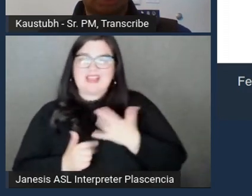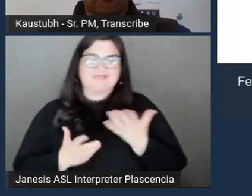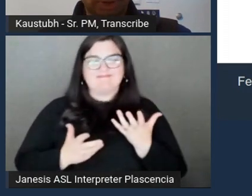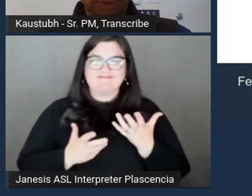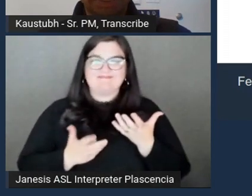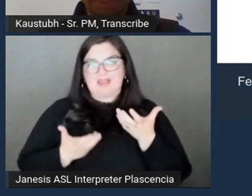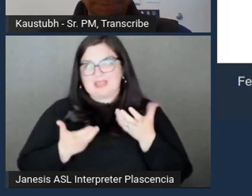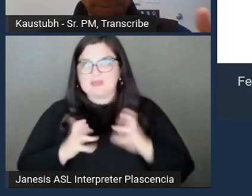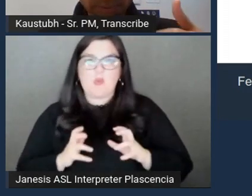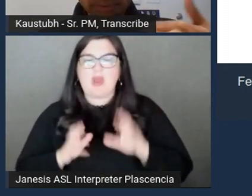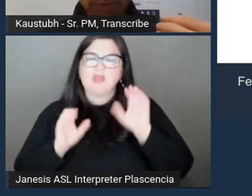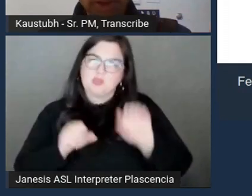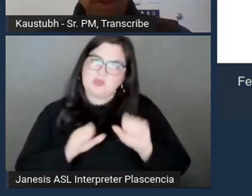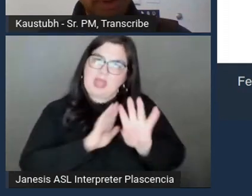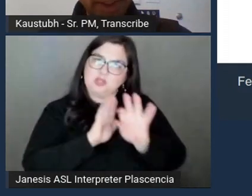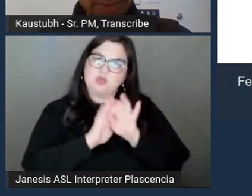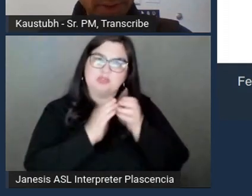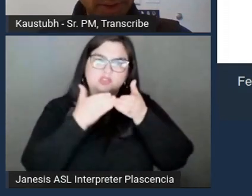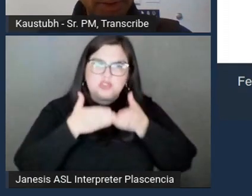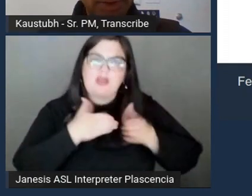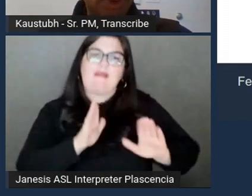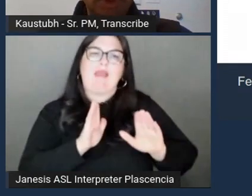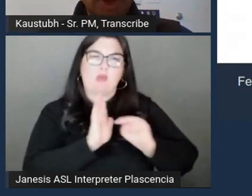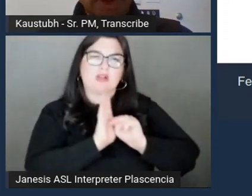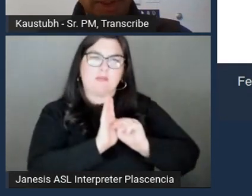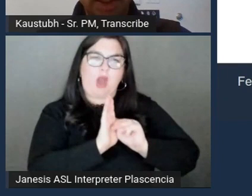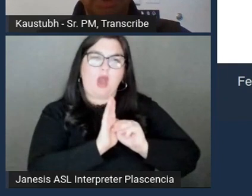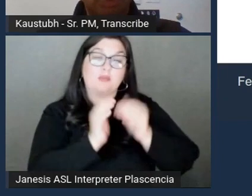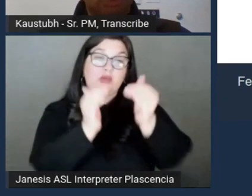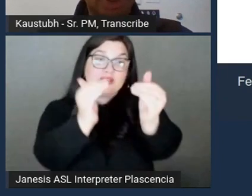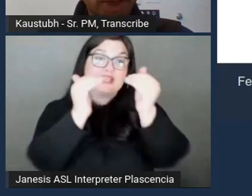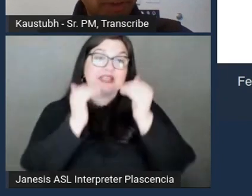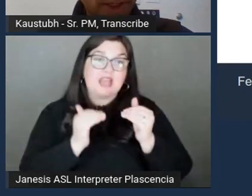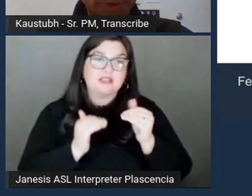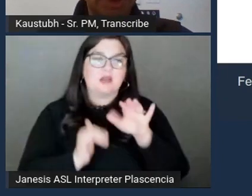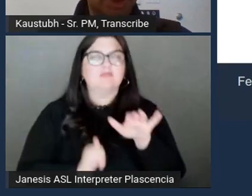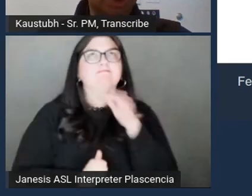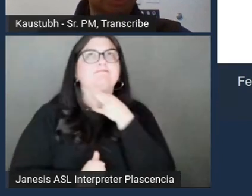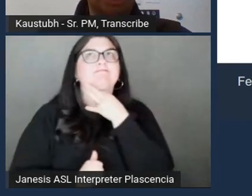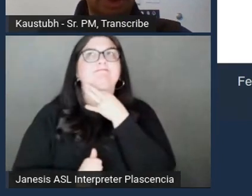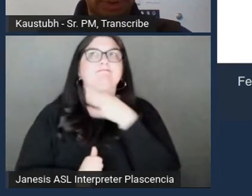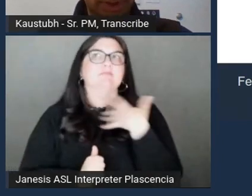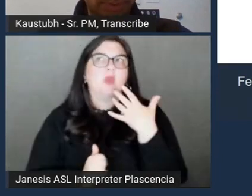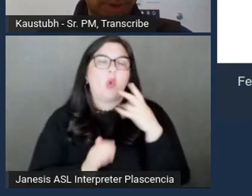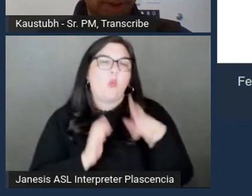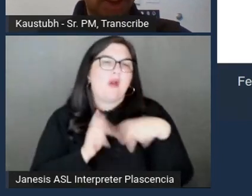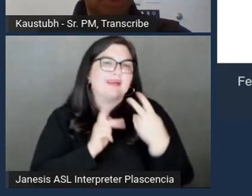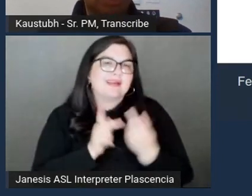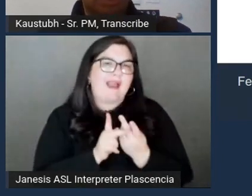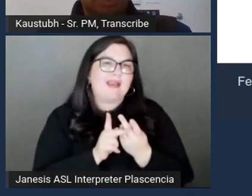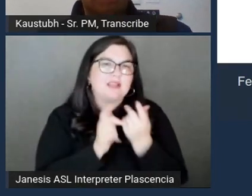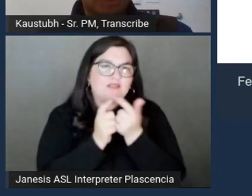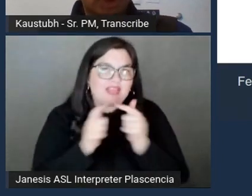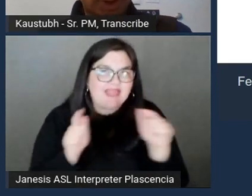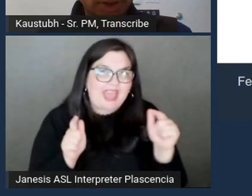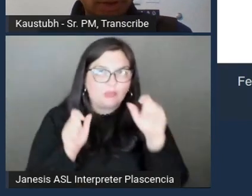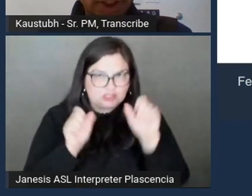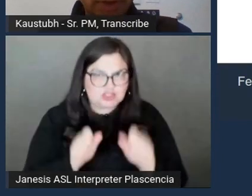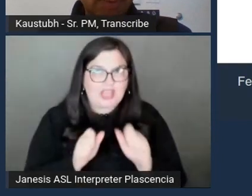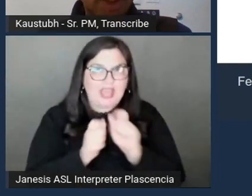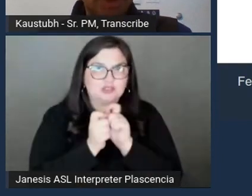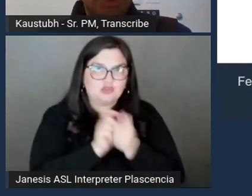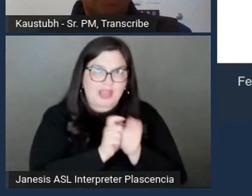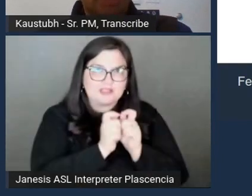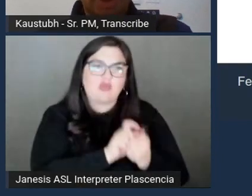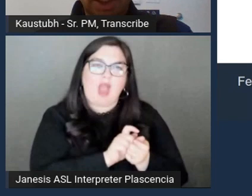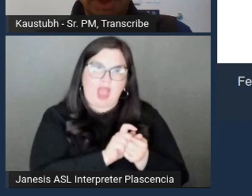the general model. The next thing is you may be wondering, hey, what kind of languages can I actually transcribe, right? So here we have